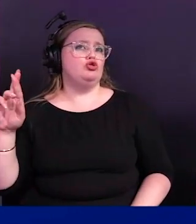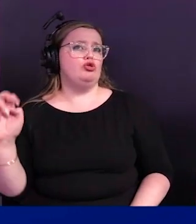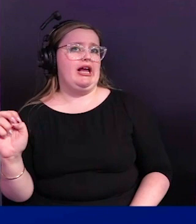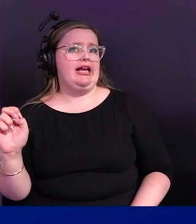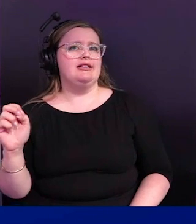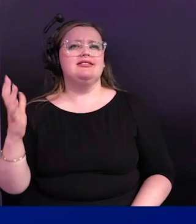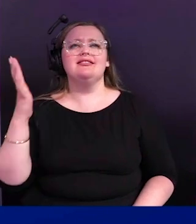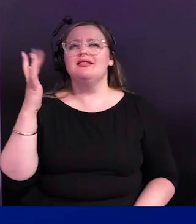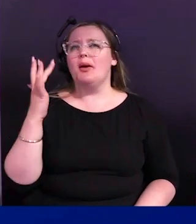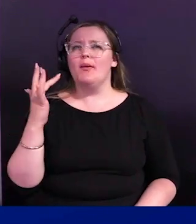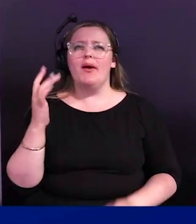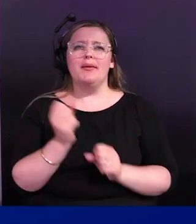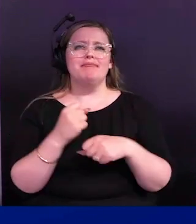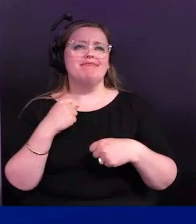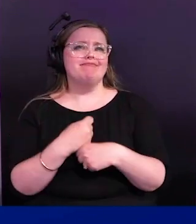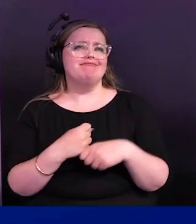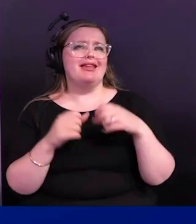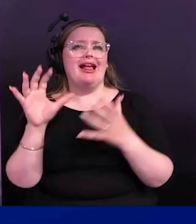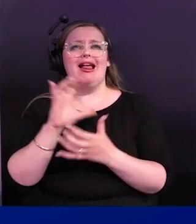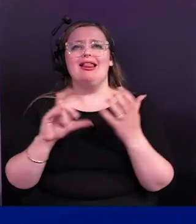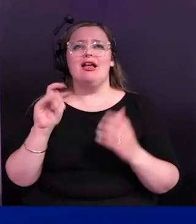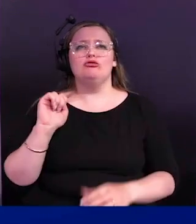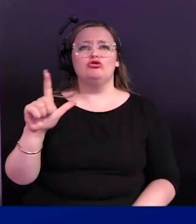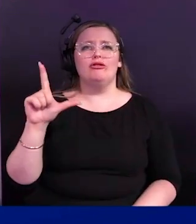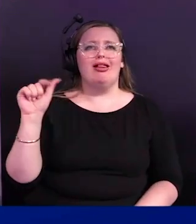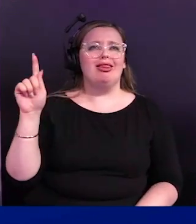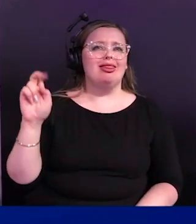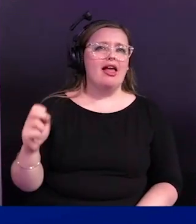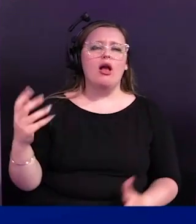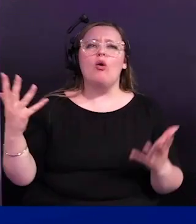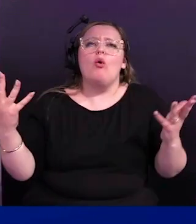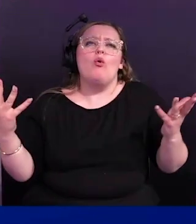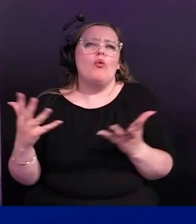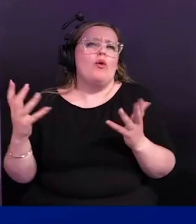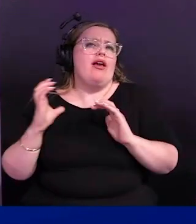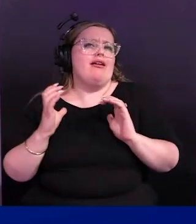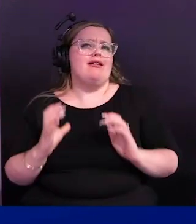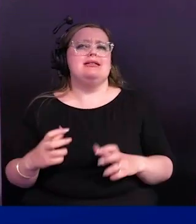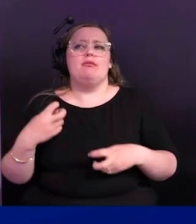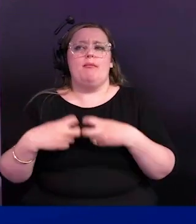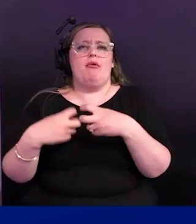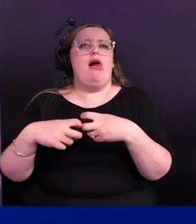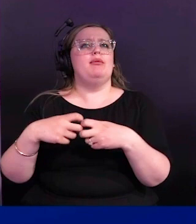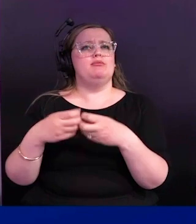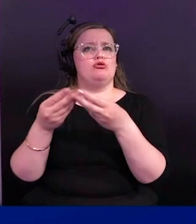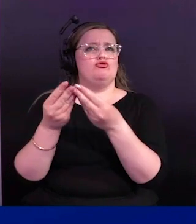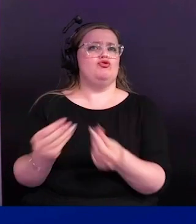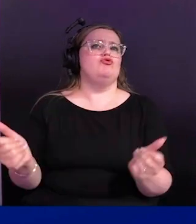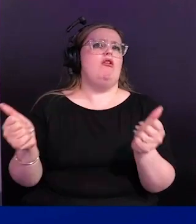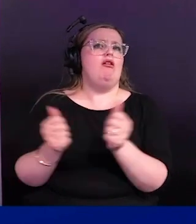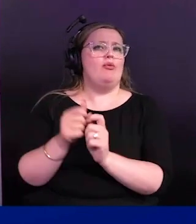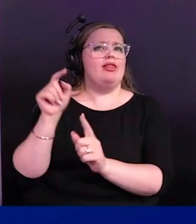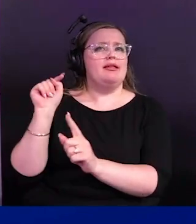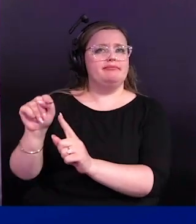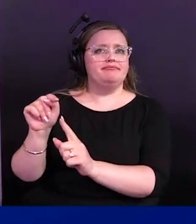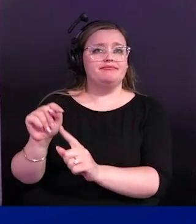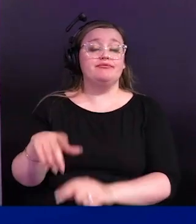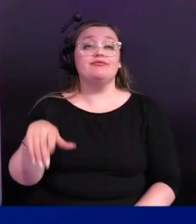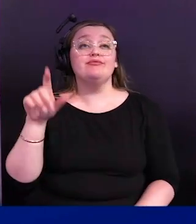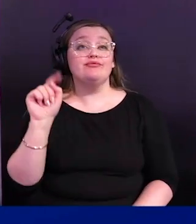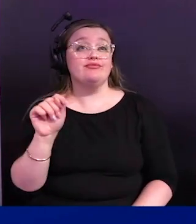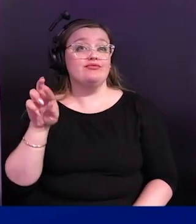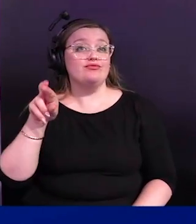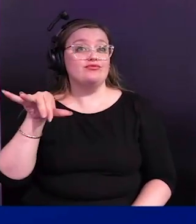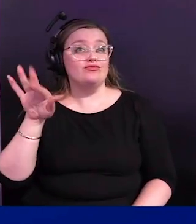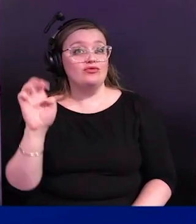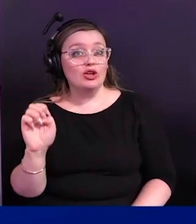create CloudTrail Lake and what customer problems it is solving for you? So with Trails, we today